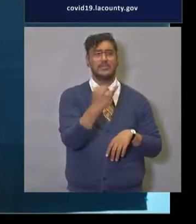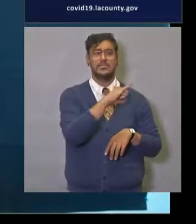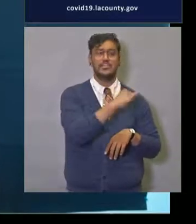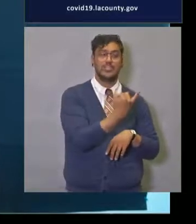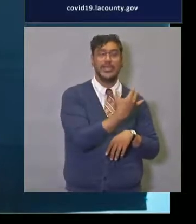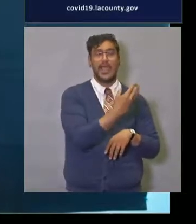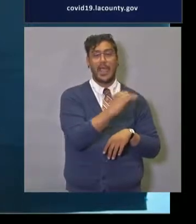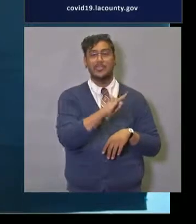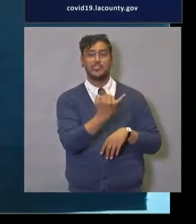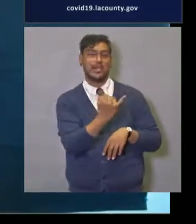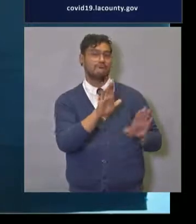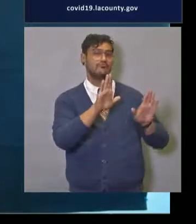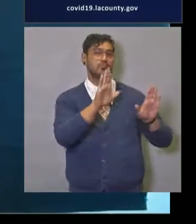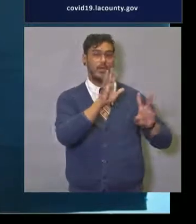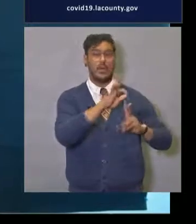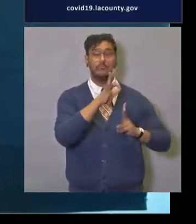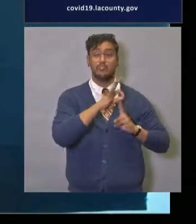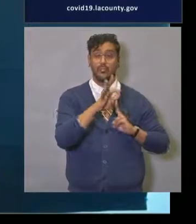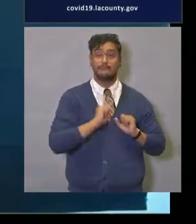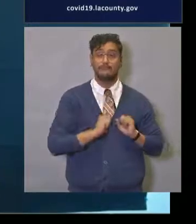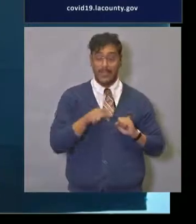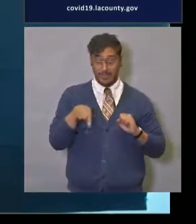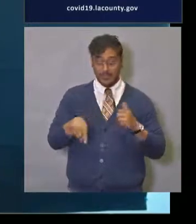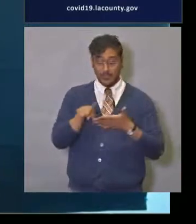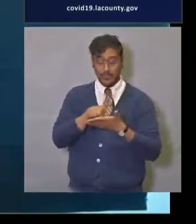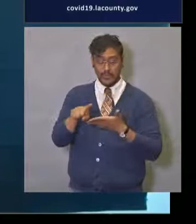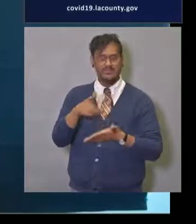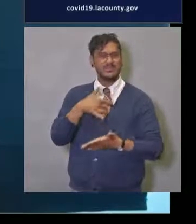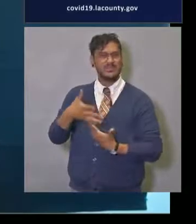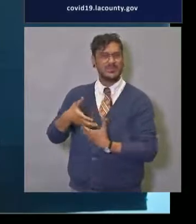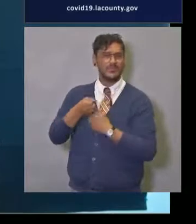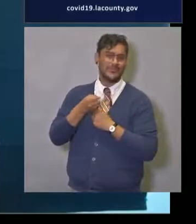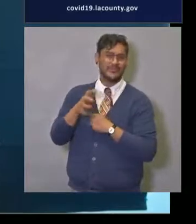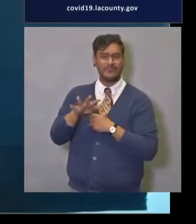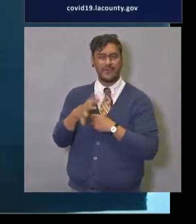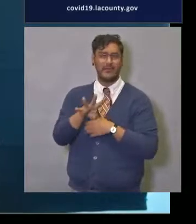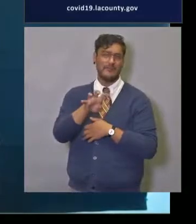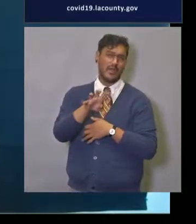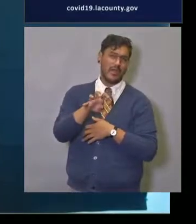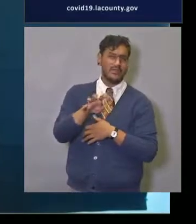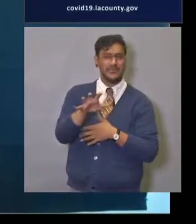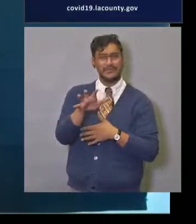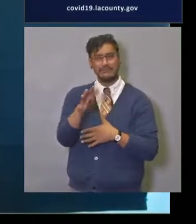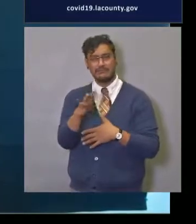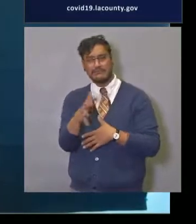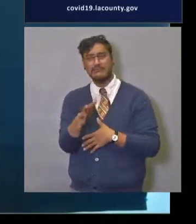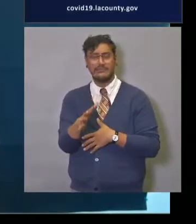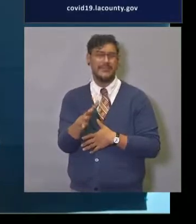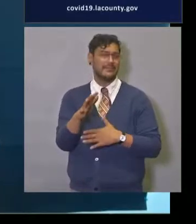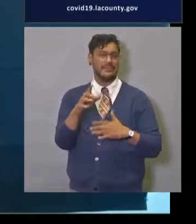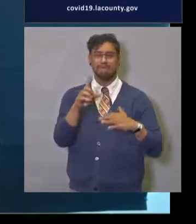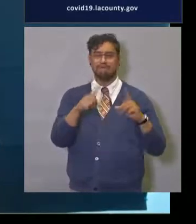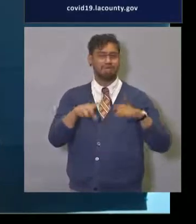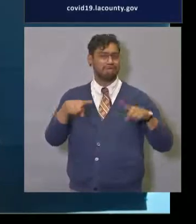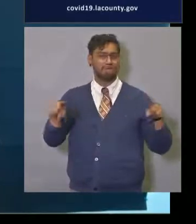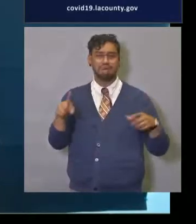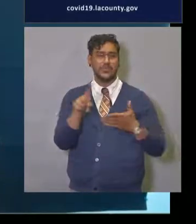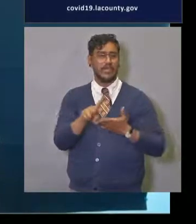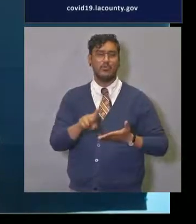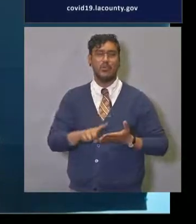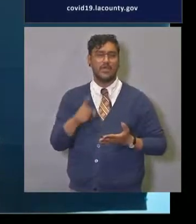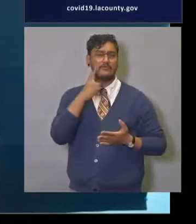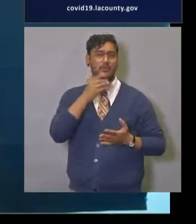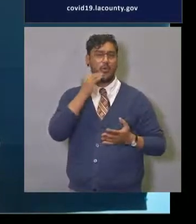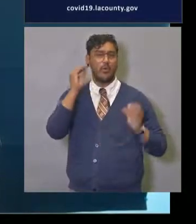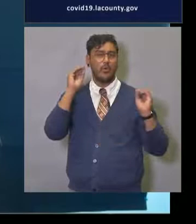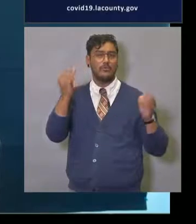And the doses this week, we typically receive plus or minus 400 or so doses, though it varies by week for vaccination among the